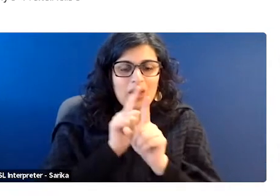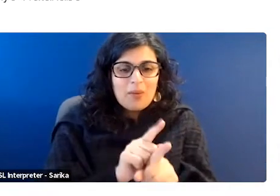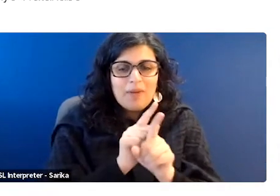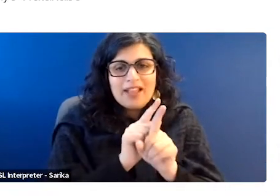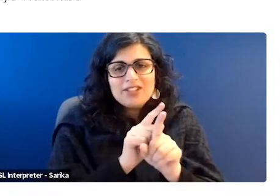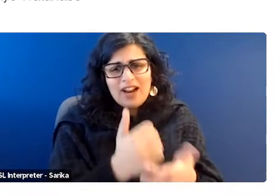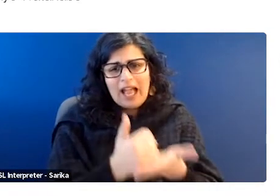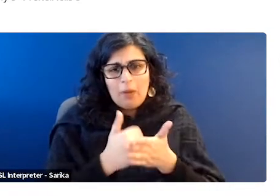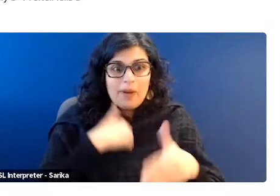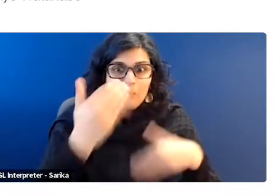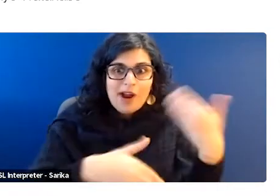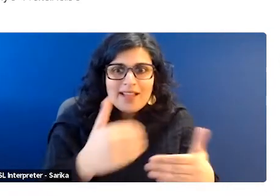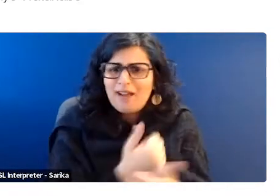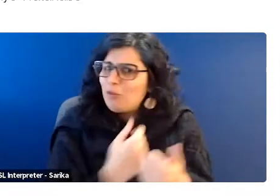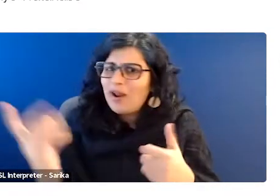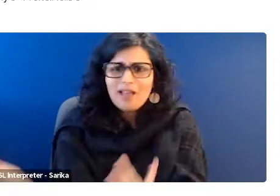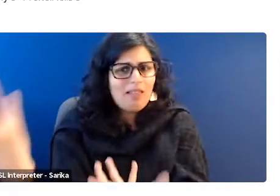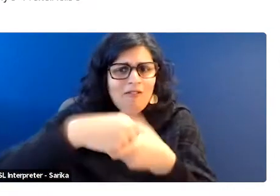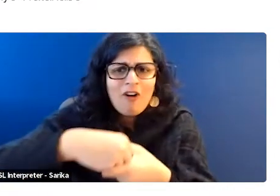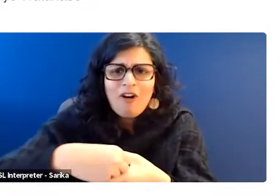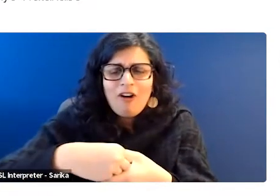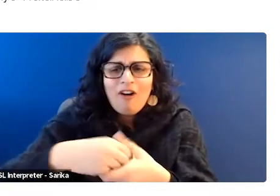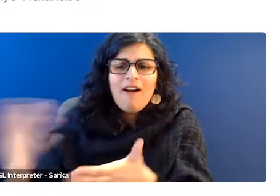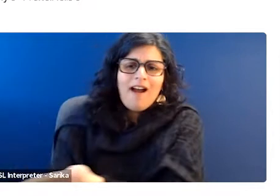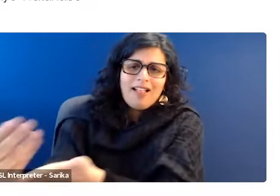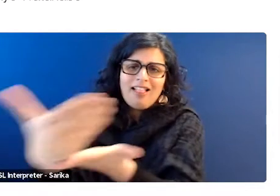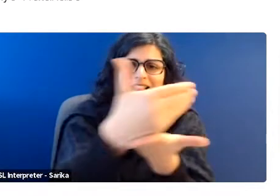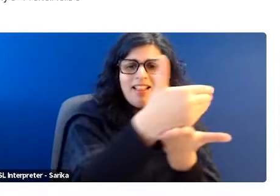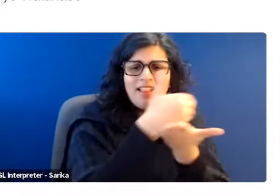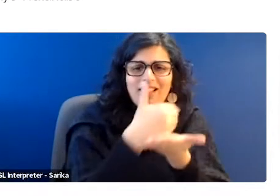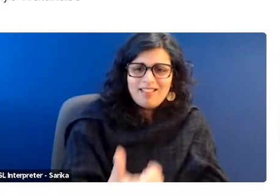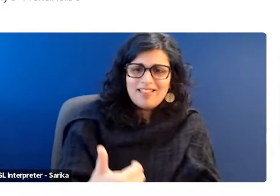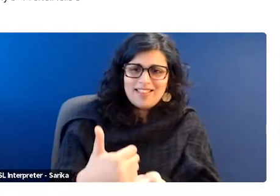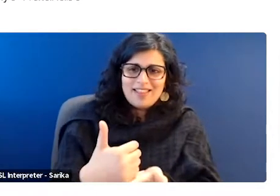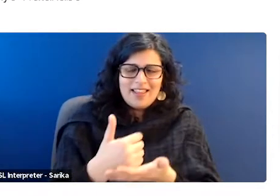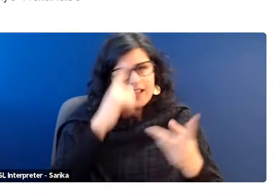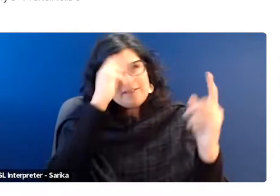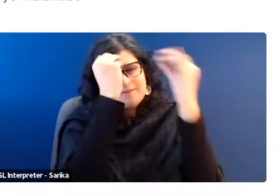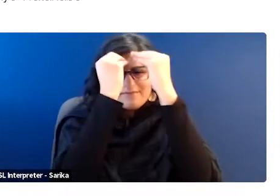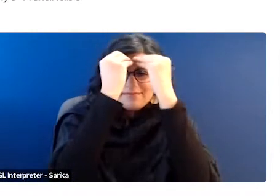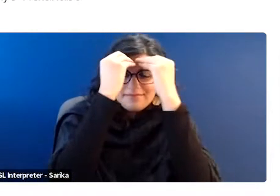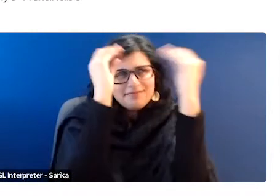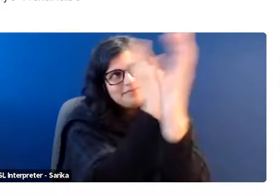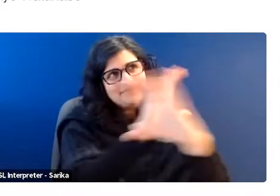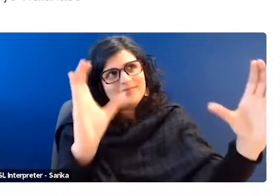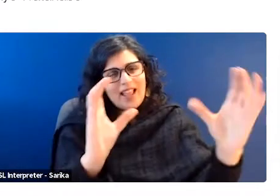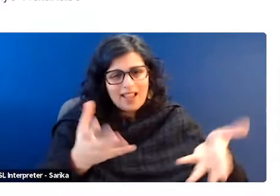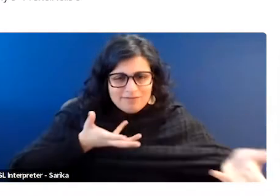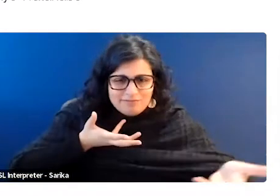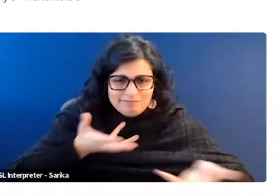all of this, and everyone else that was involved in collecting the materials to like ideating and just talking about